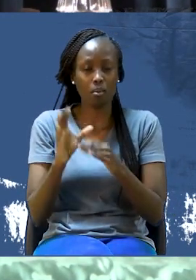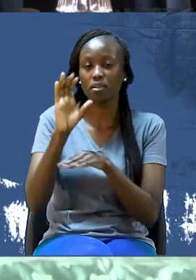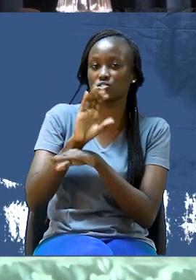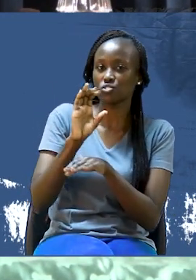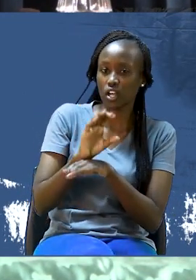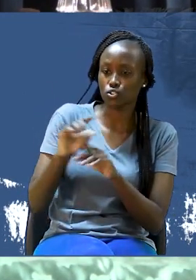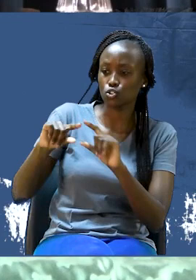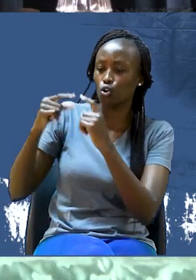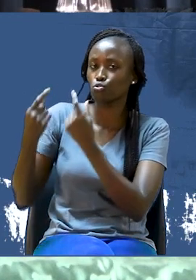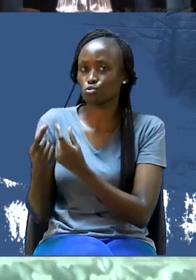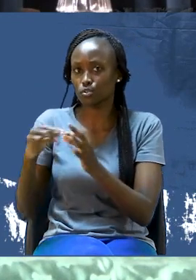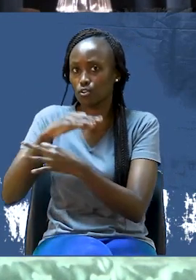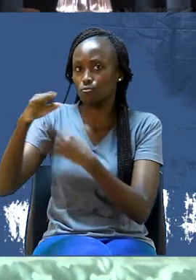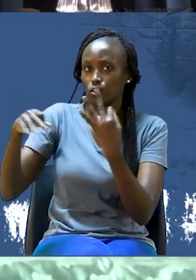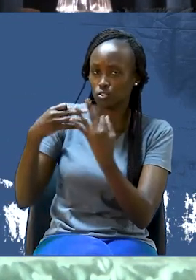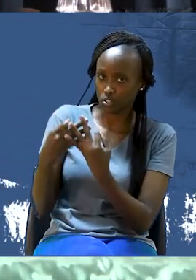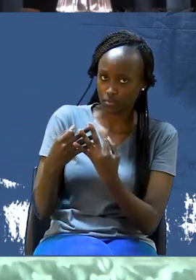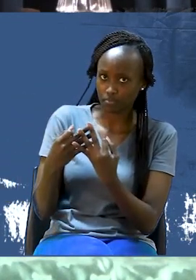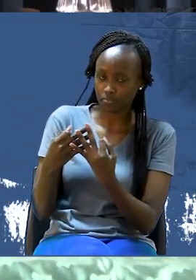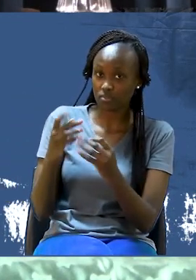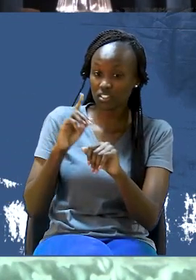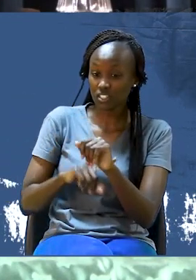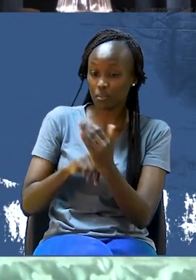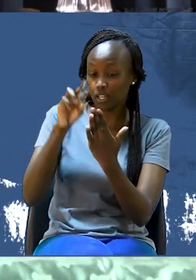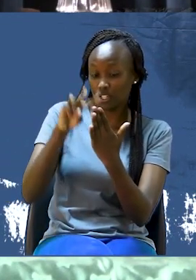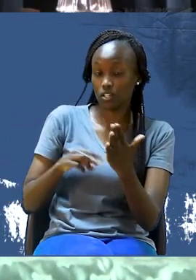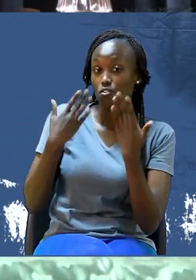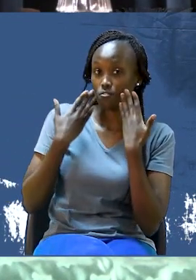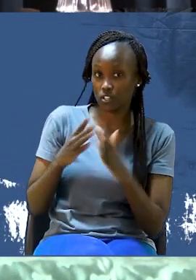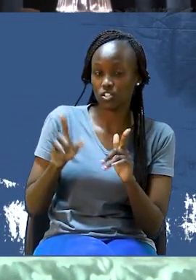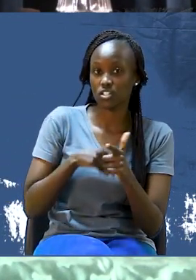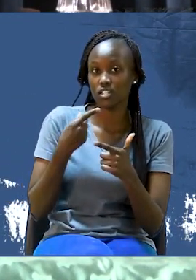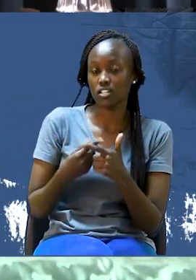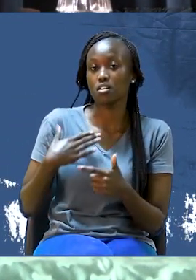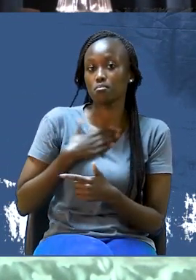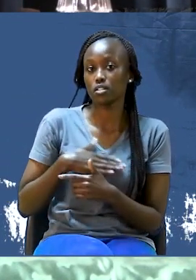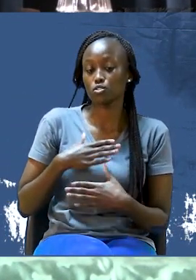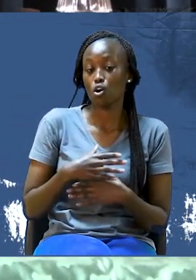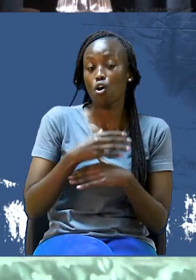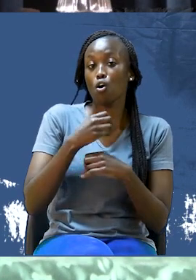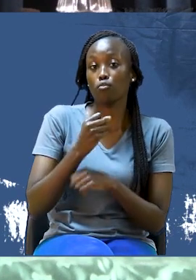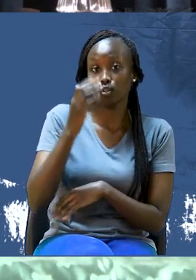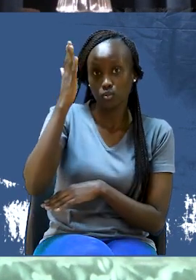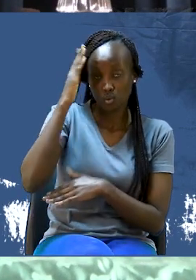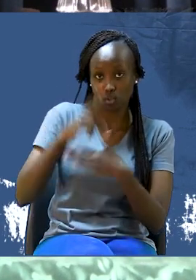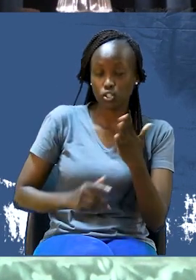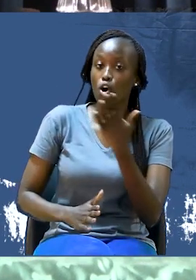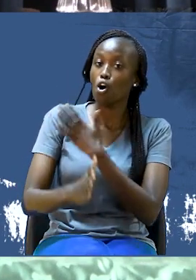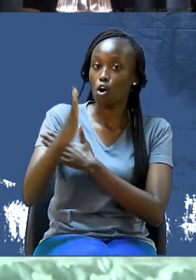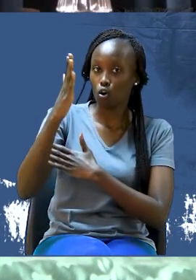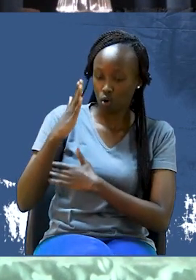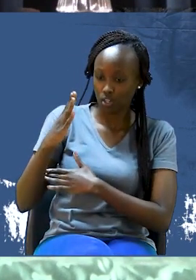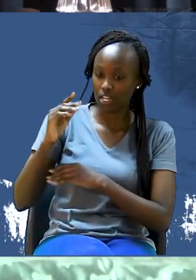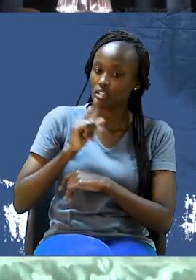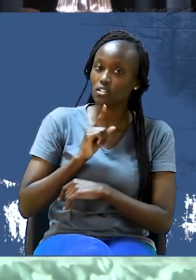church's small group fellowships, let us come convinced that God speaks to each and